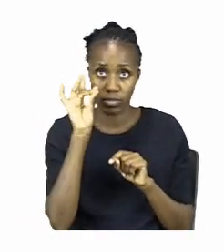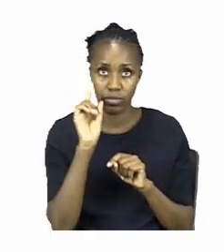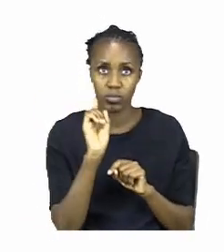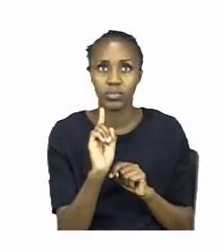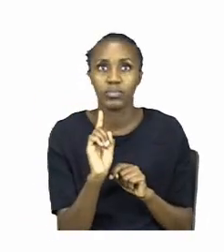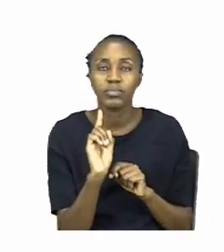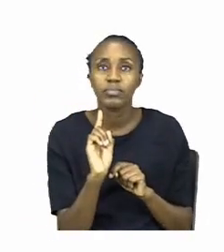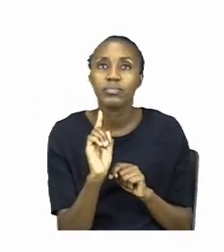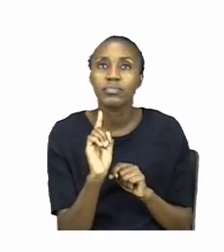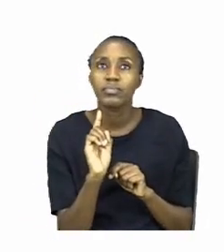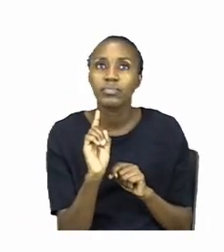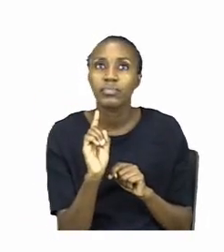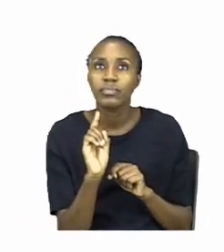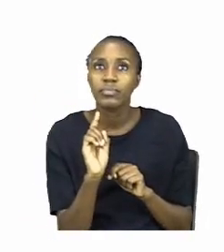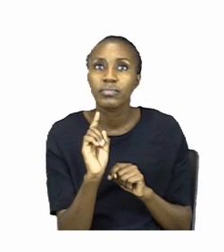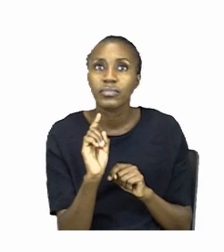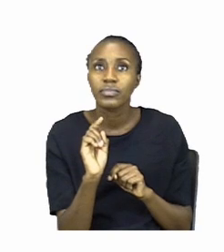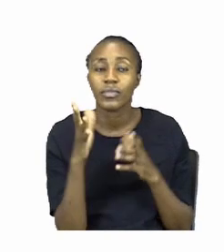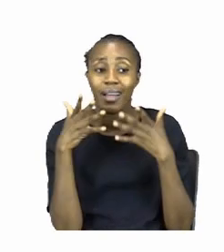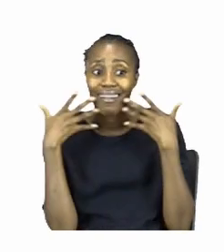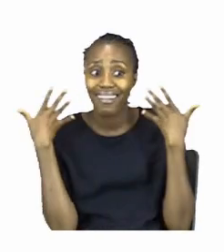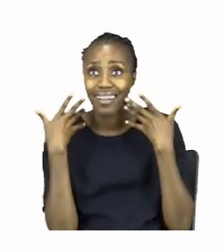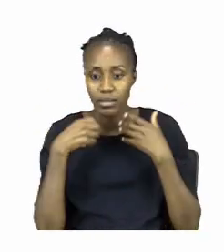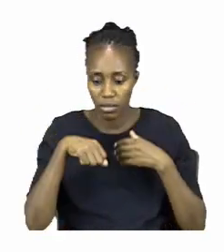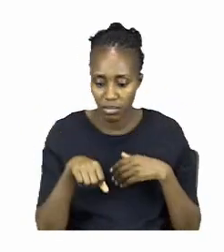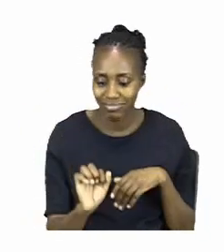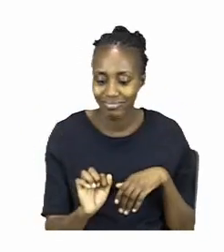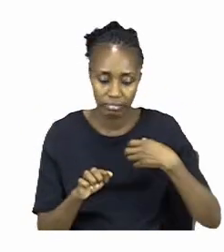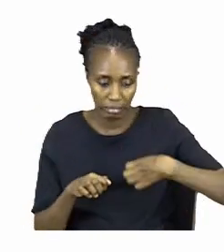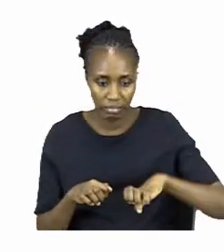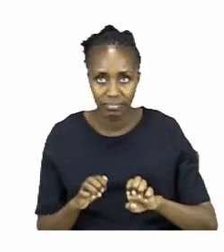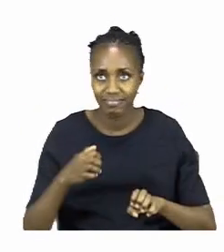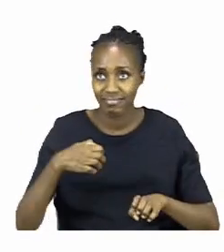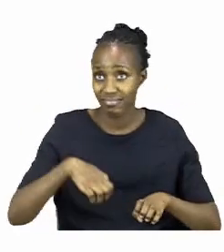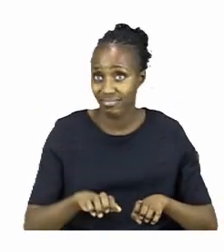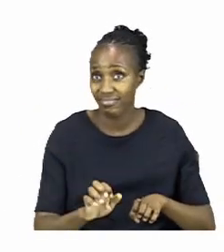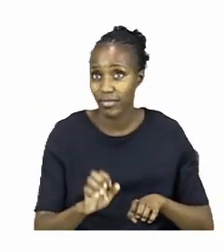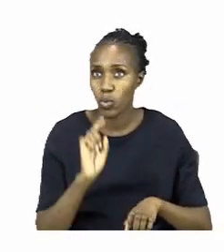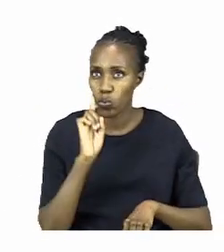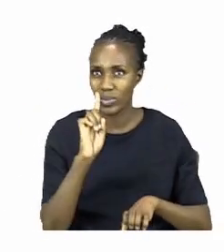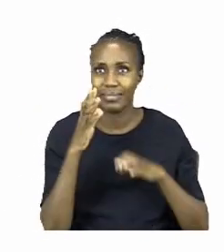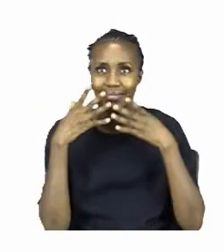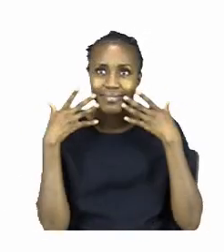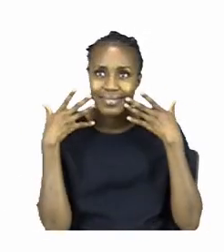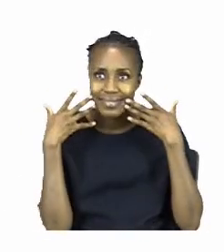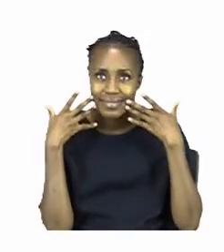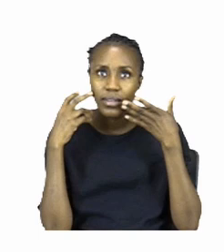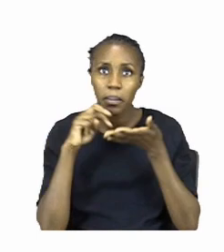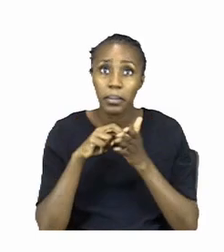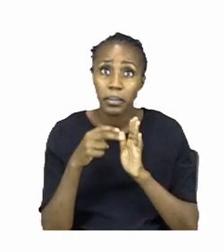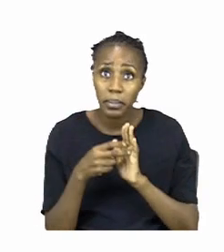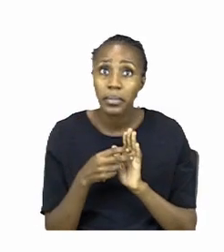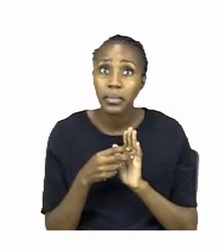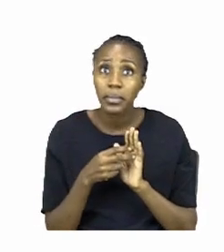everyone, when it says the cat walks, it is only one cat, and that means that